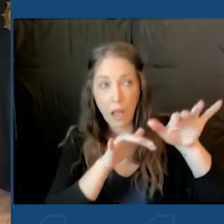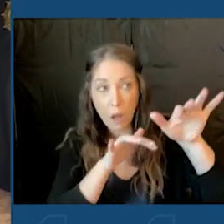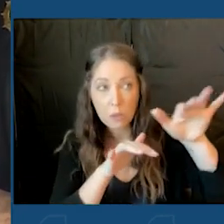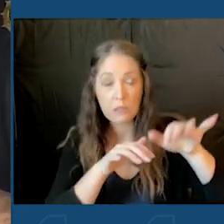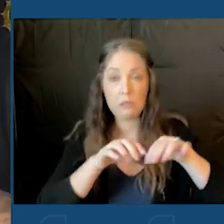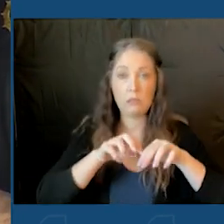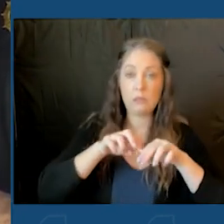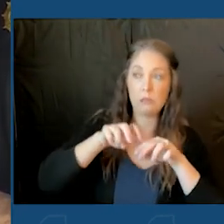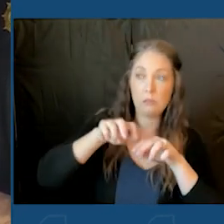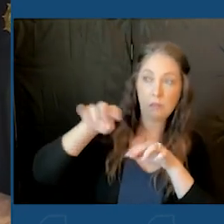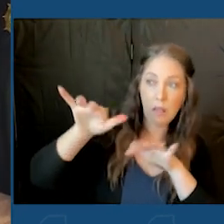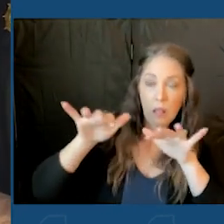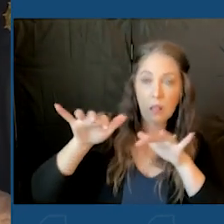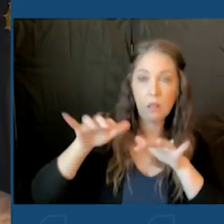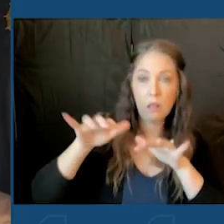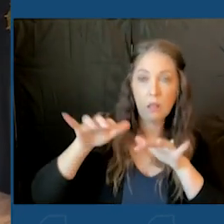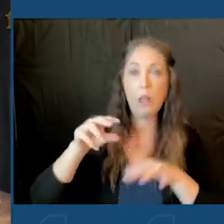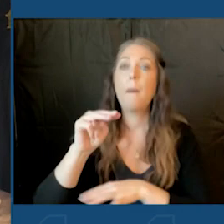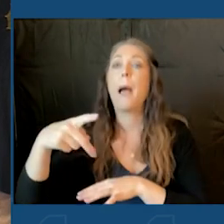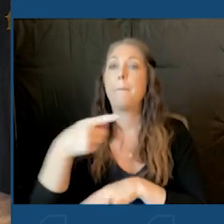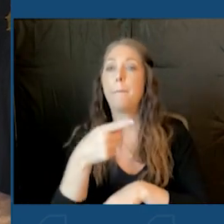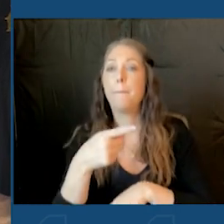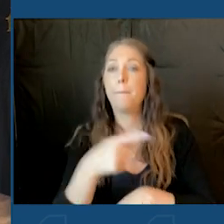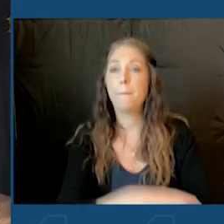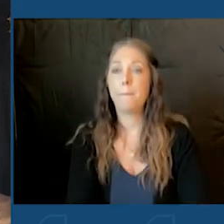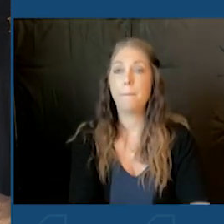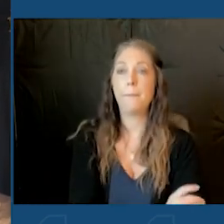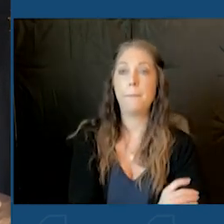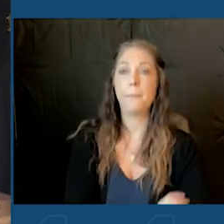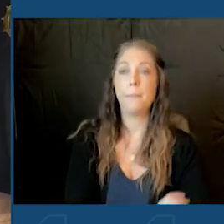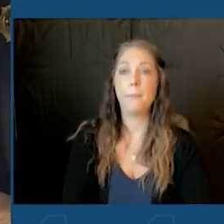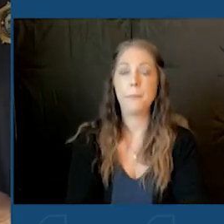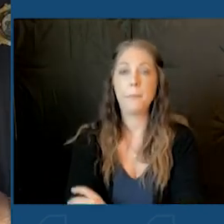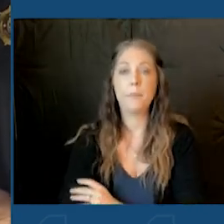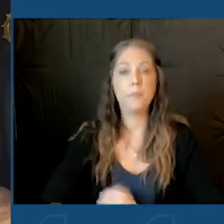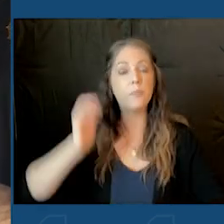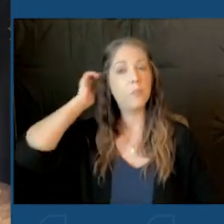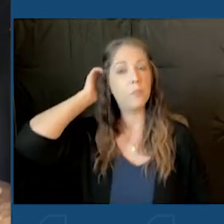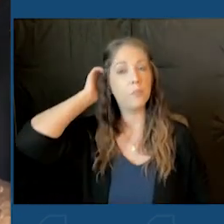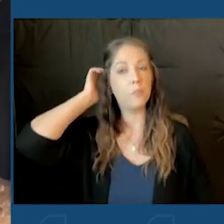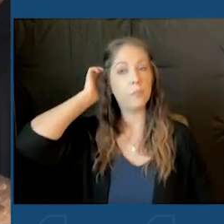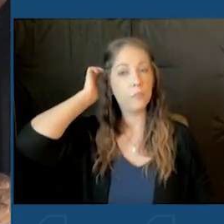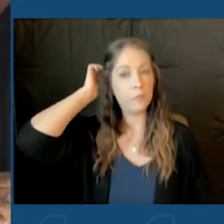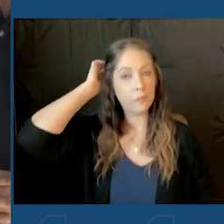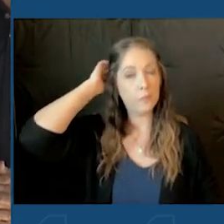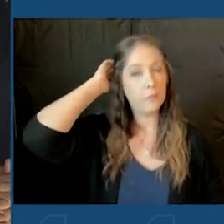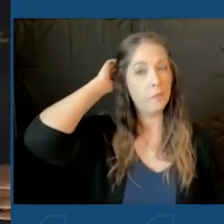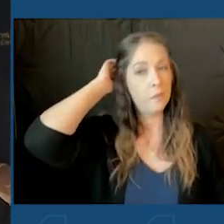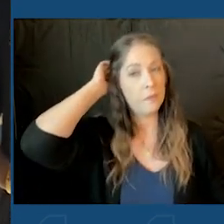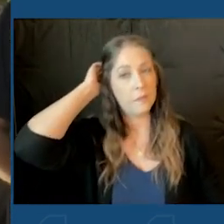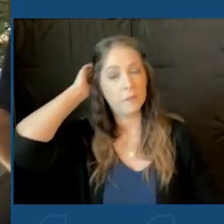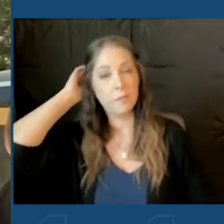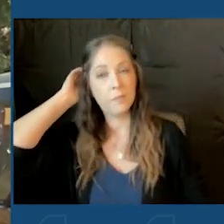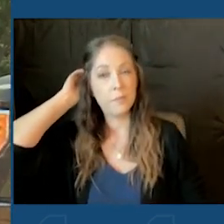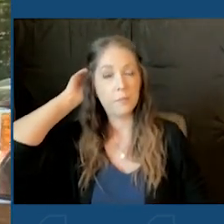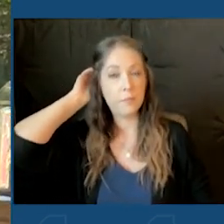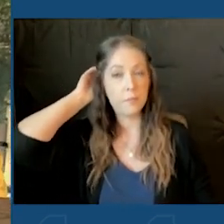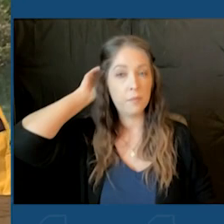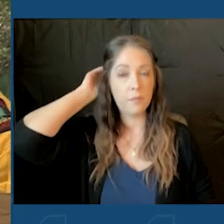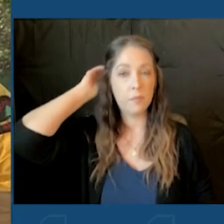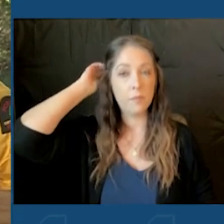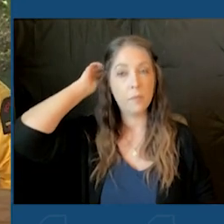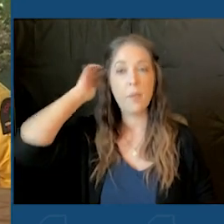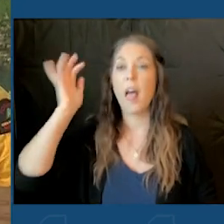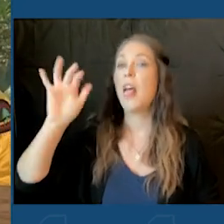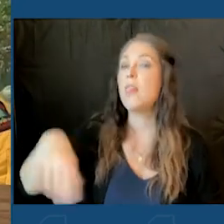here. I can show you what I know. Don't have a microphone to go over there, but this red part